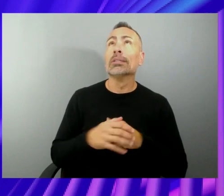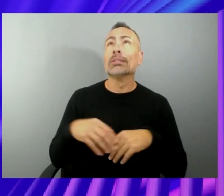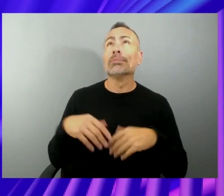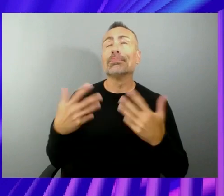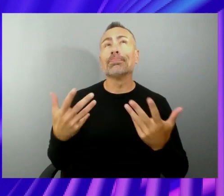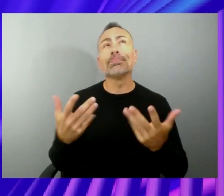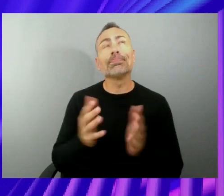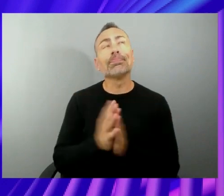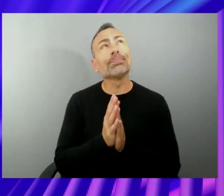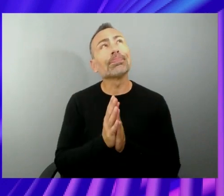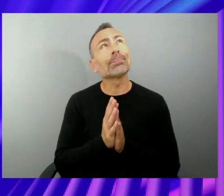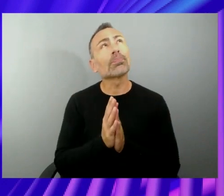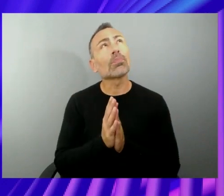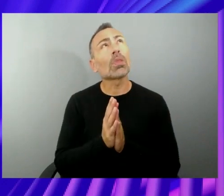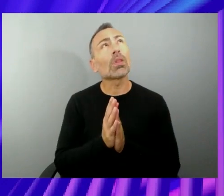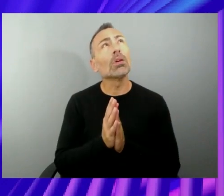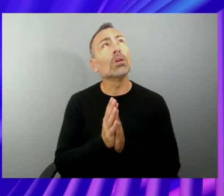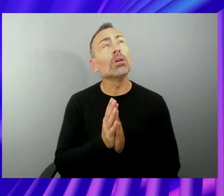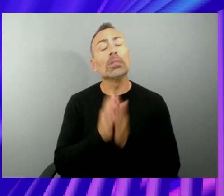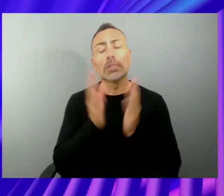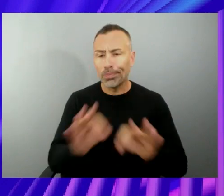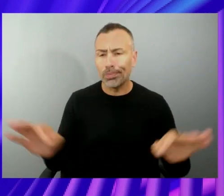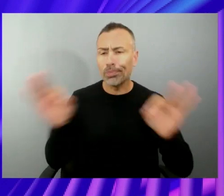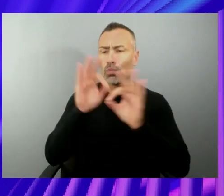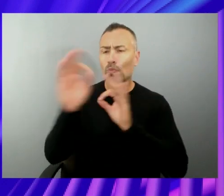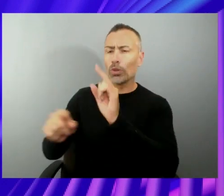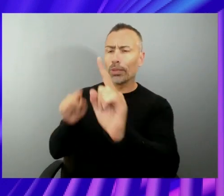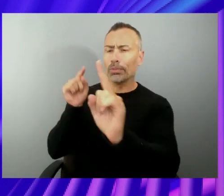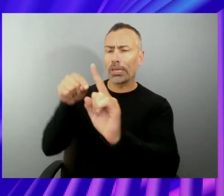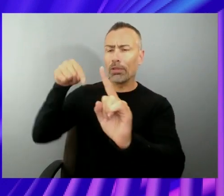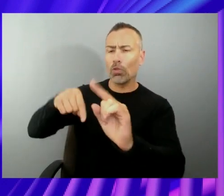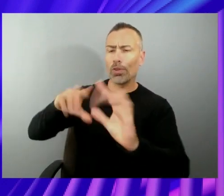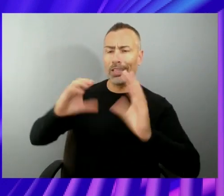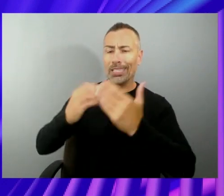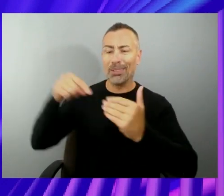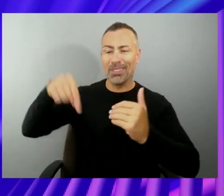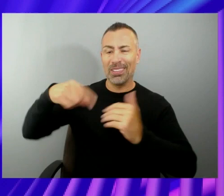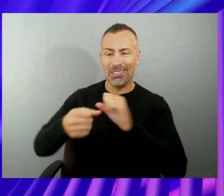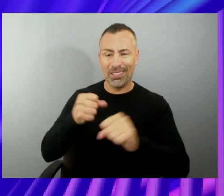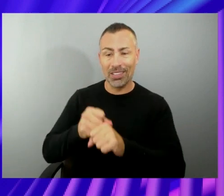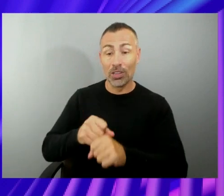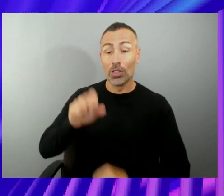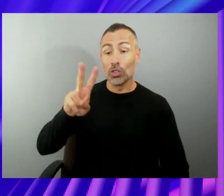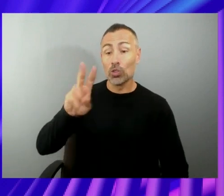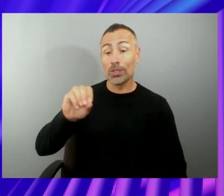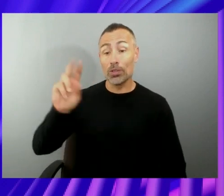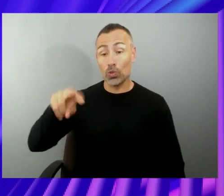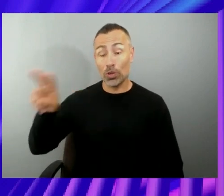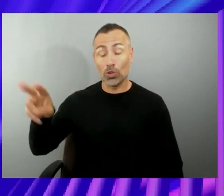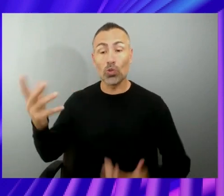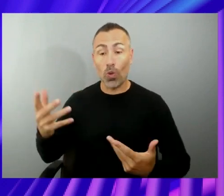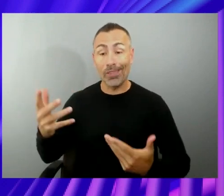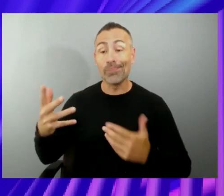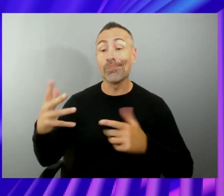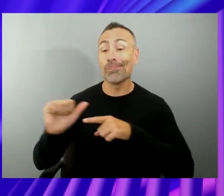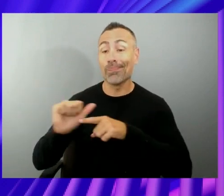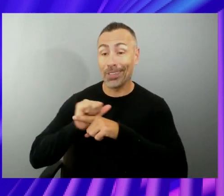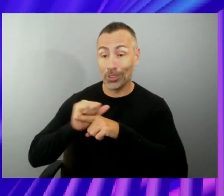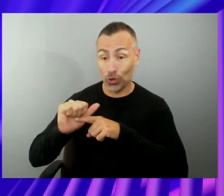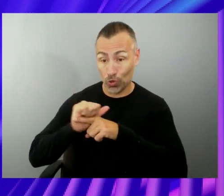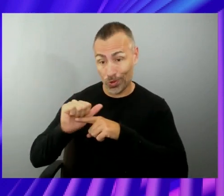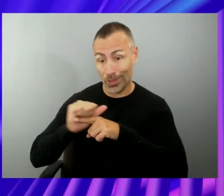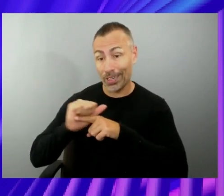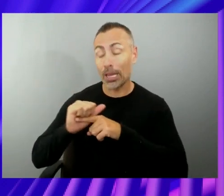one of the key objectives for us, for the team this year in 2022, has been training and has been sharing, you know, information sharing with our